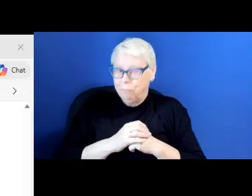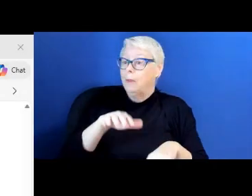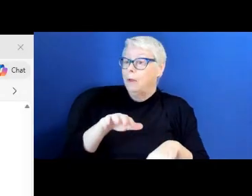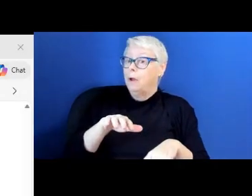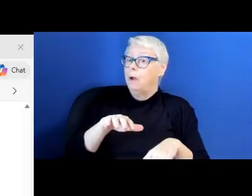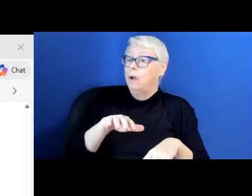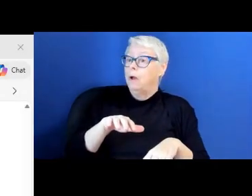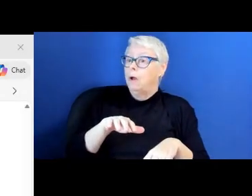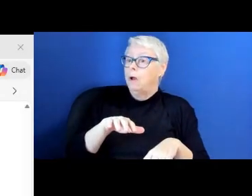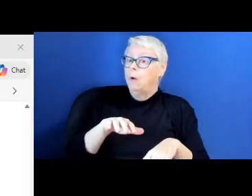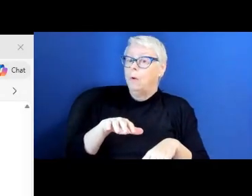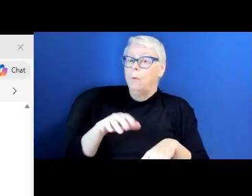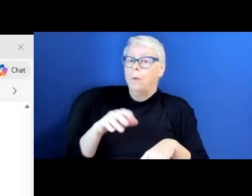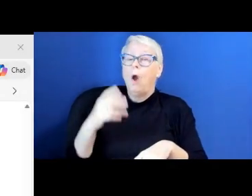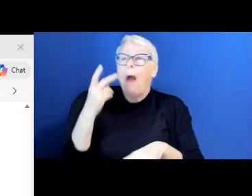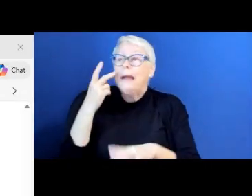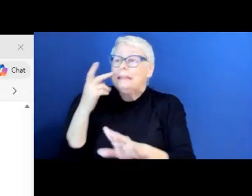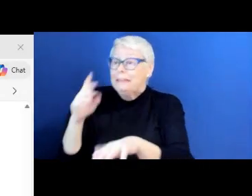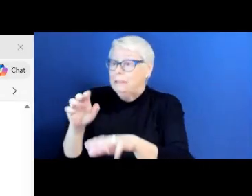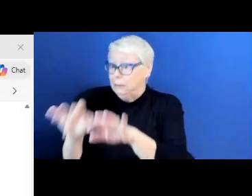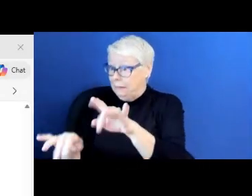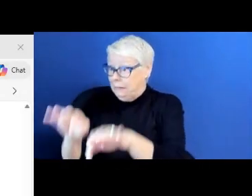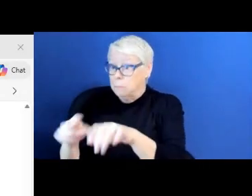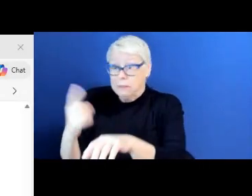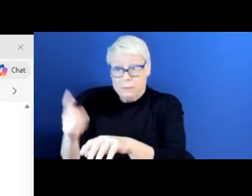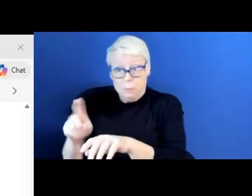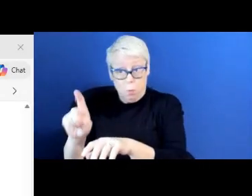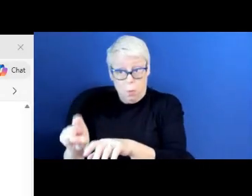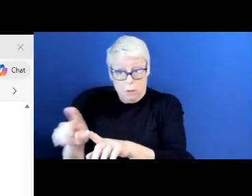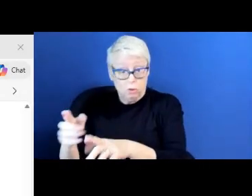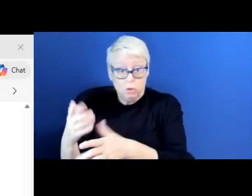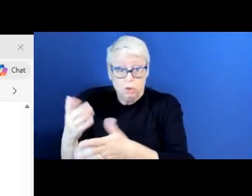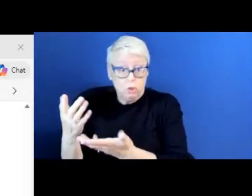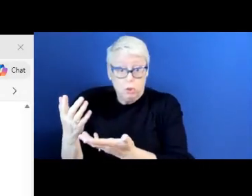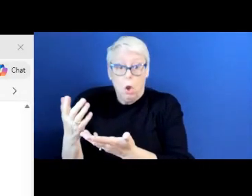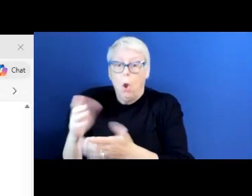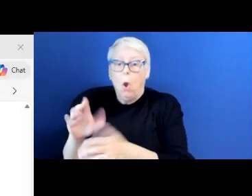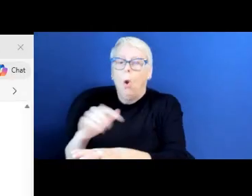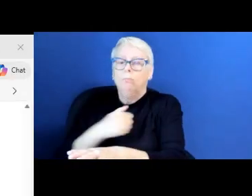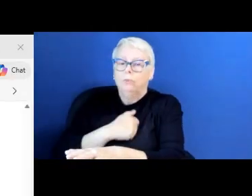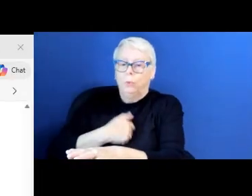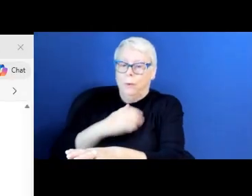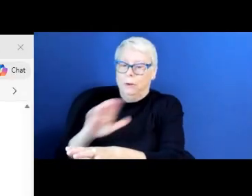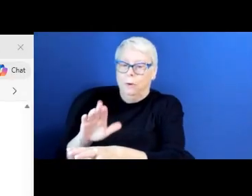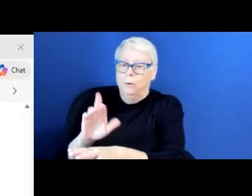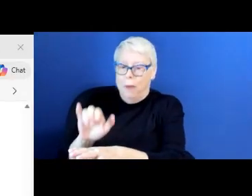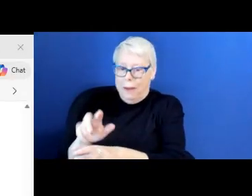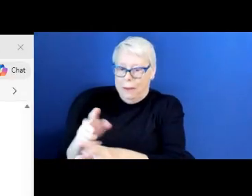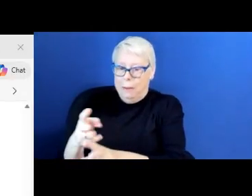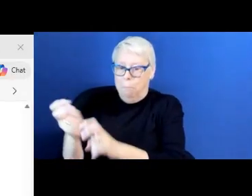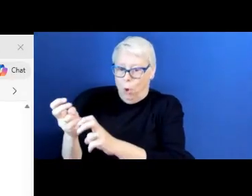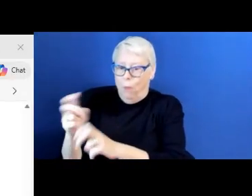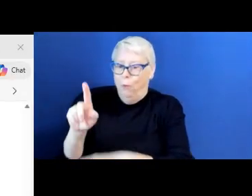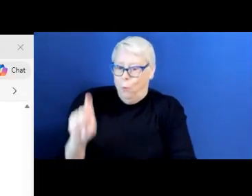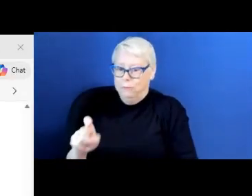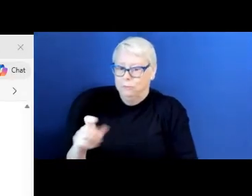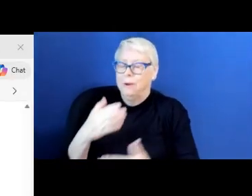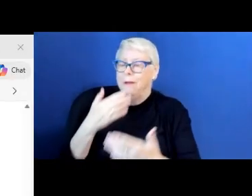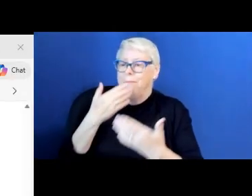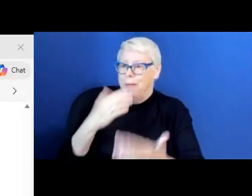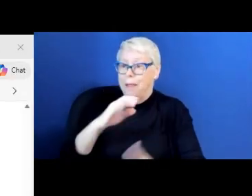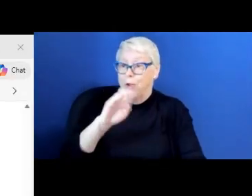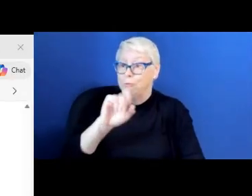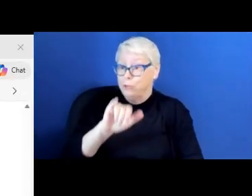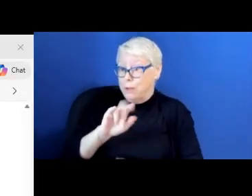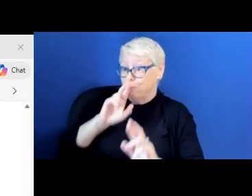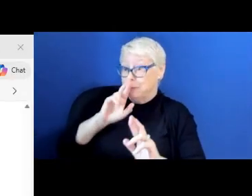We see that Randy put the question, where do you get your list of benefits available from? And thank you so much, Jenny, for responding. We have